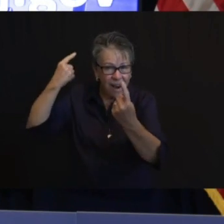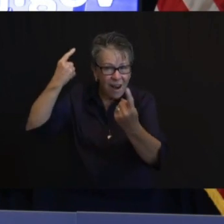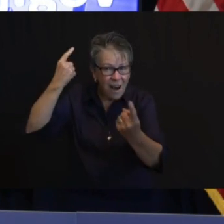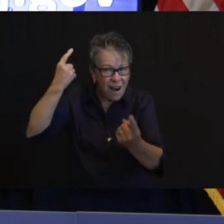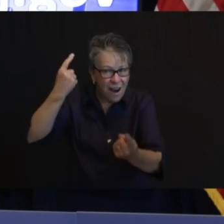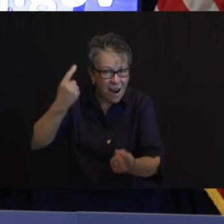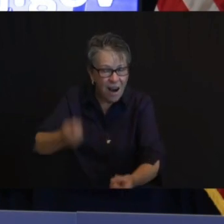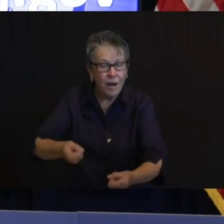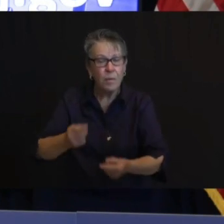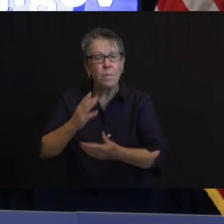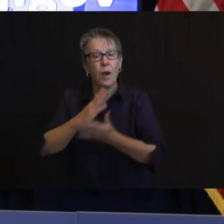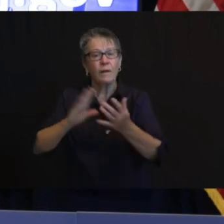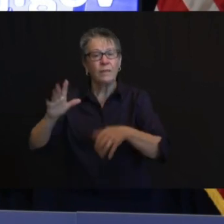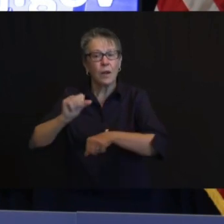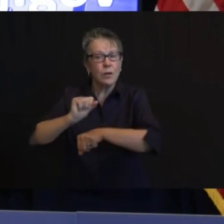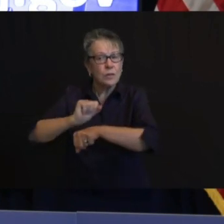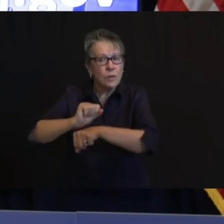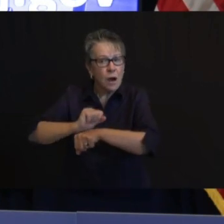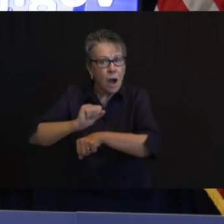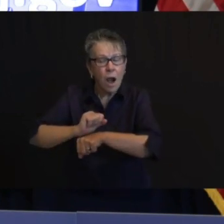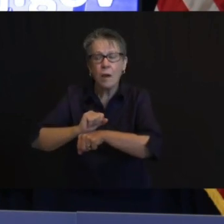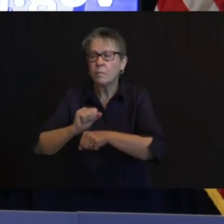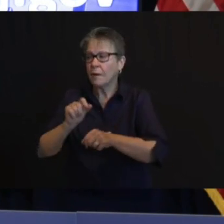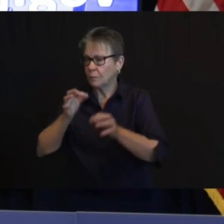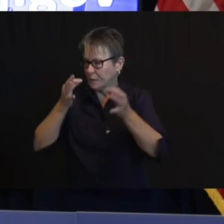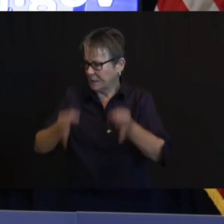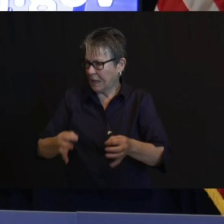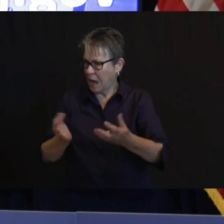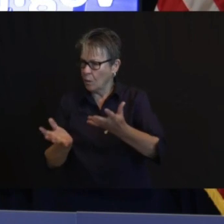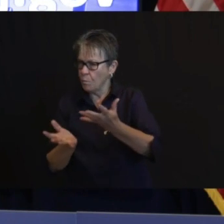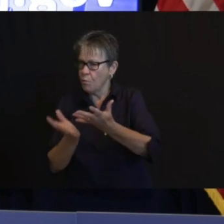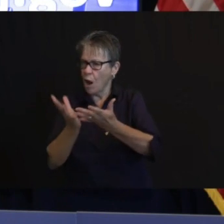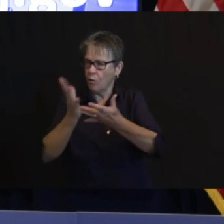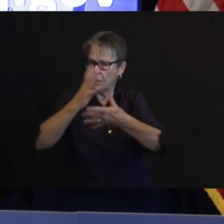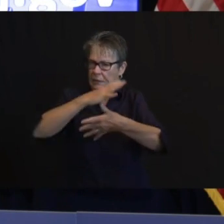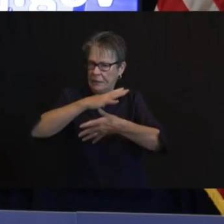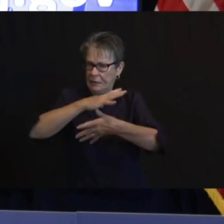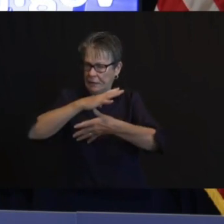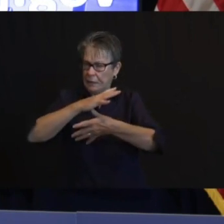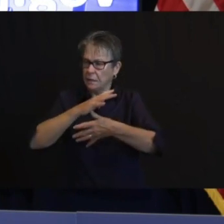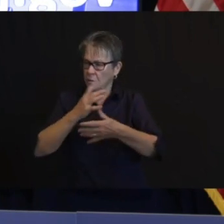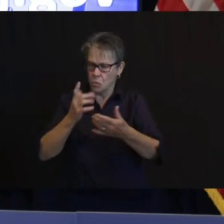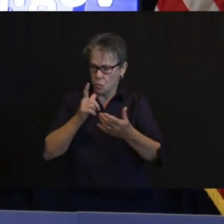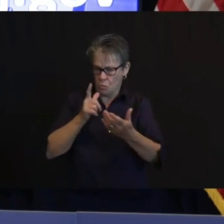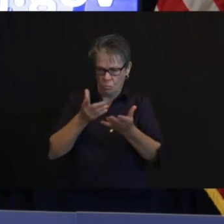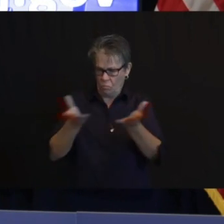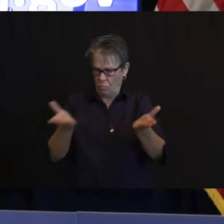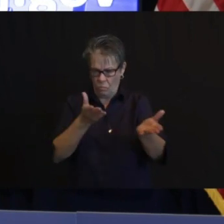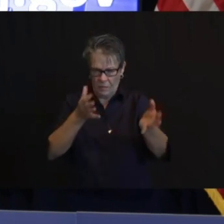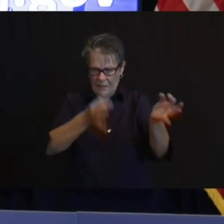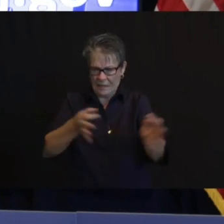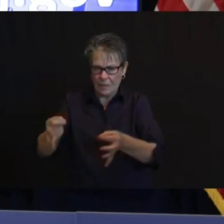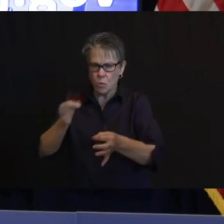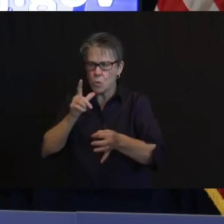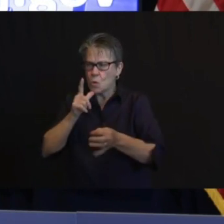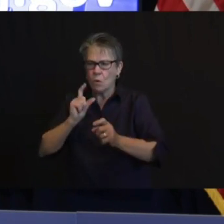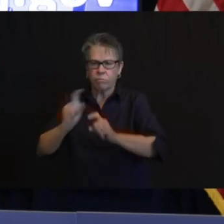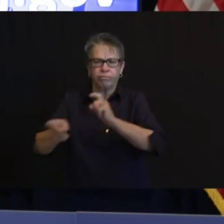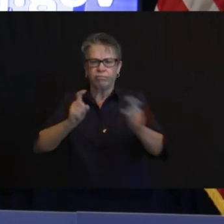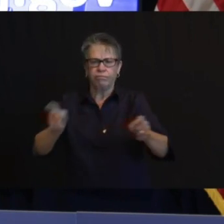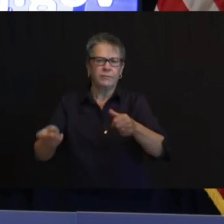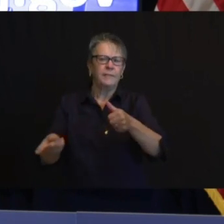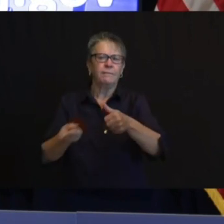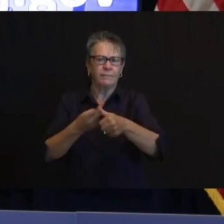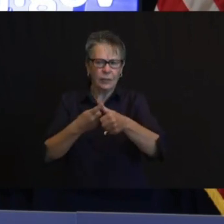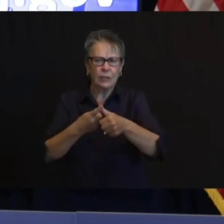put together a prioritization framework that could be followed by all of the